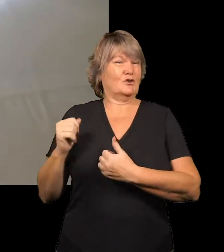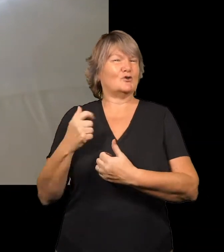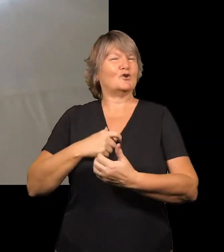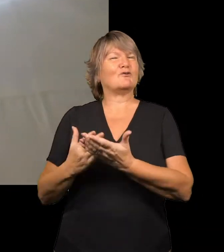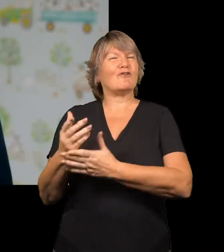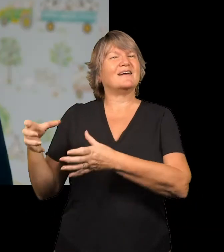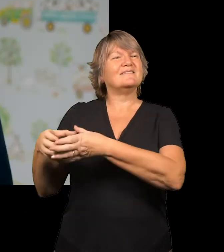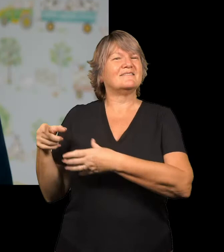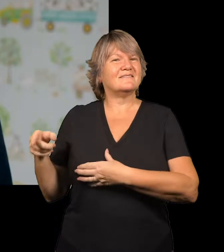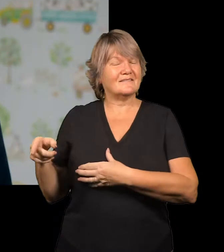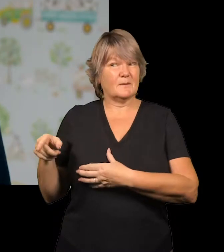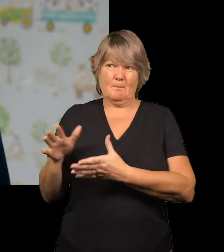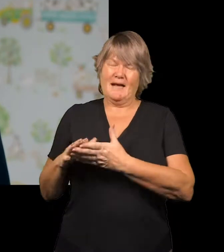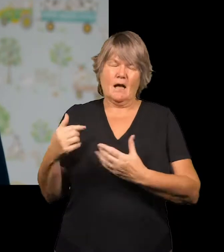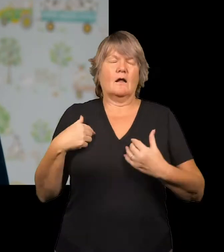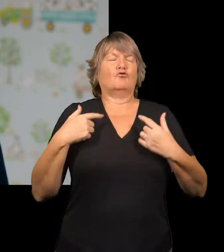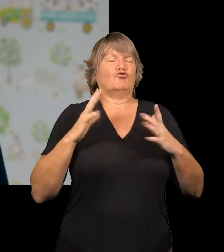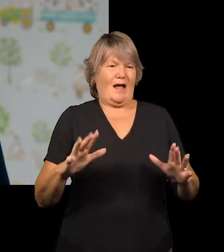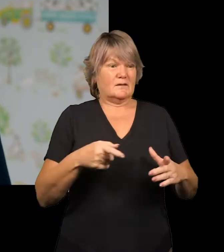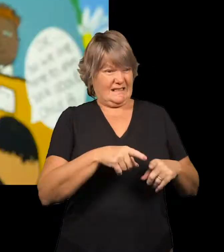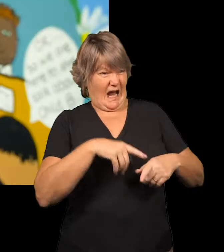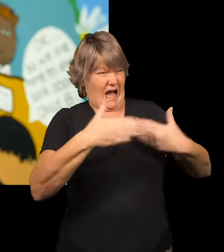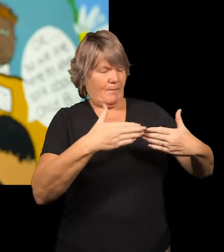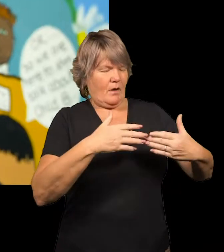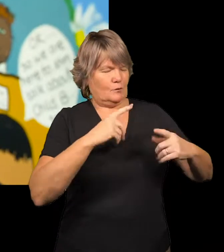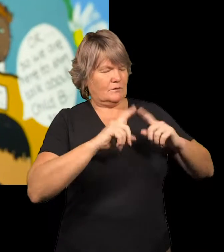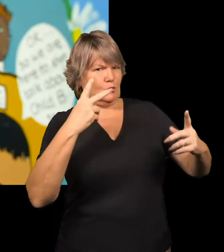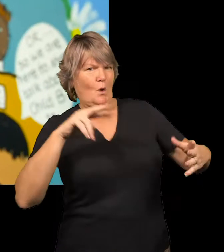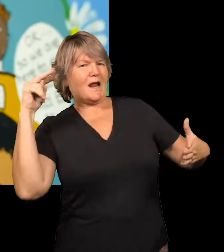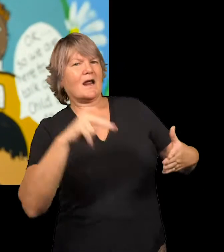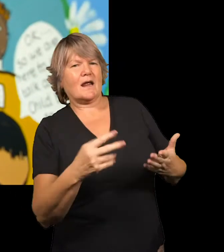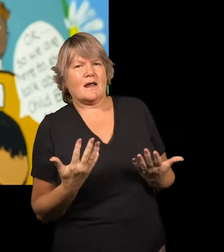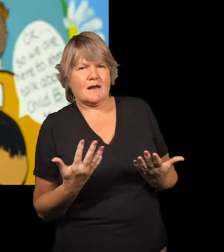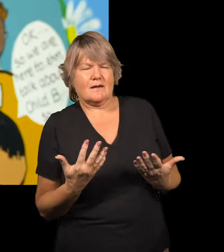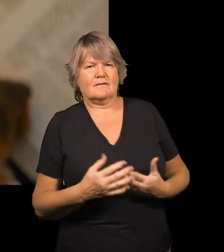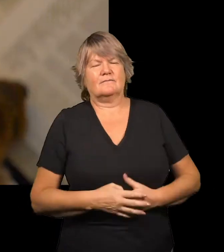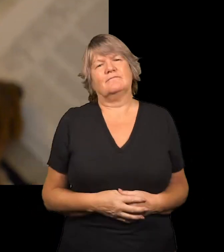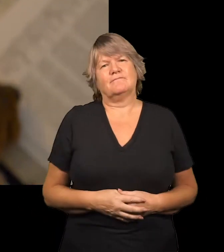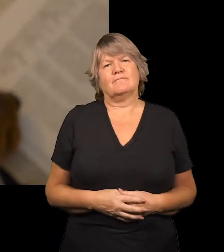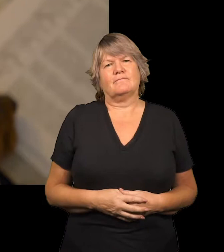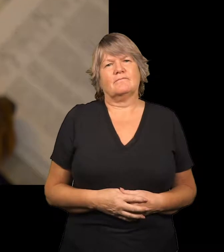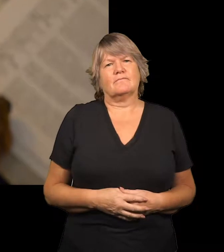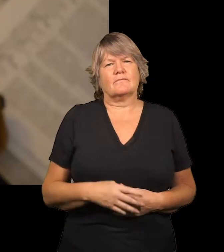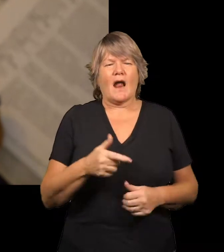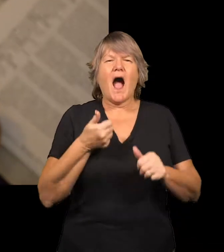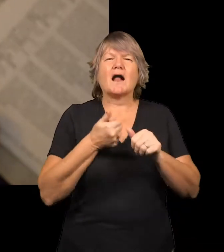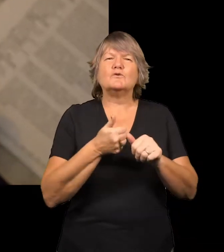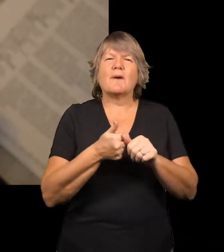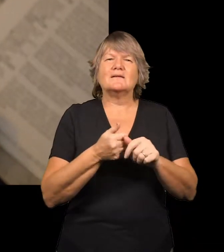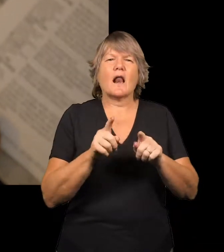Human Rights Commission allowed me to look at it through, I'd like to think of it through a different lens. We work to